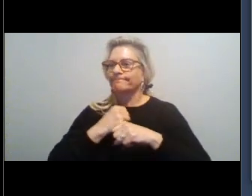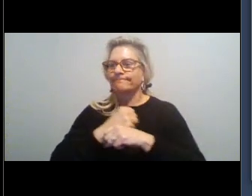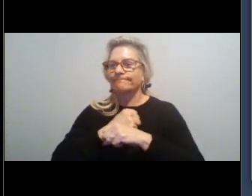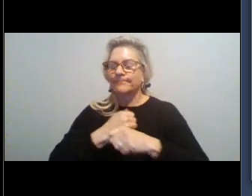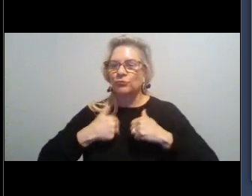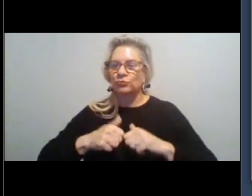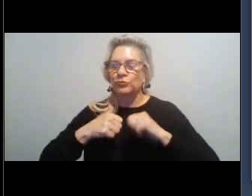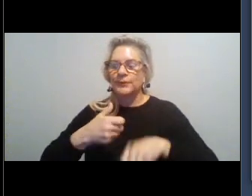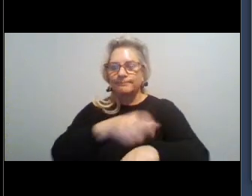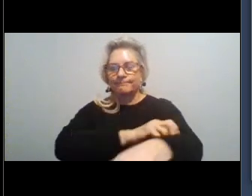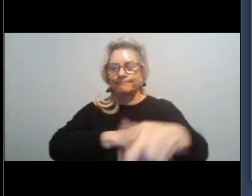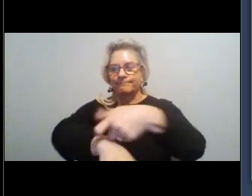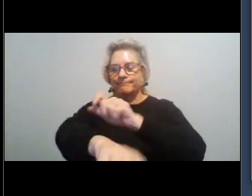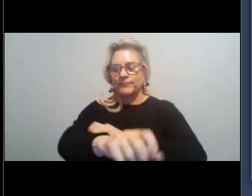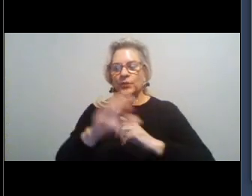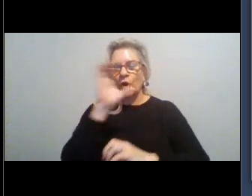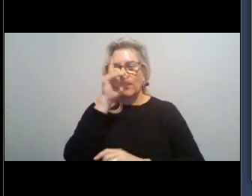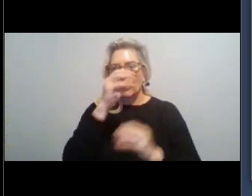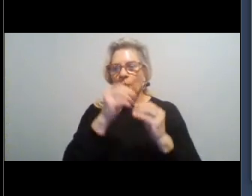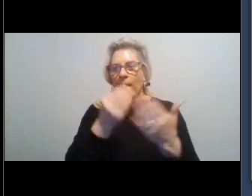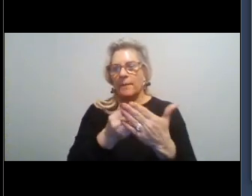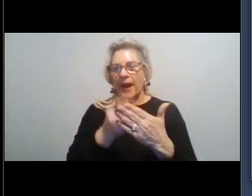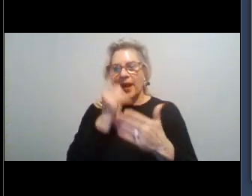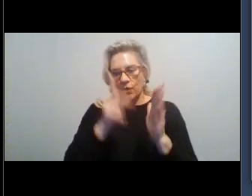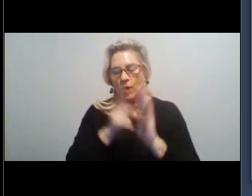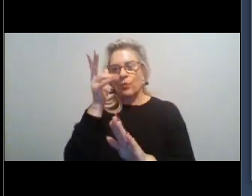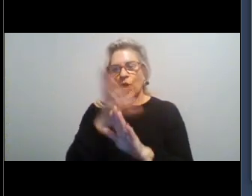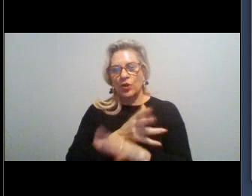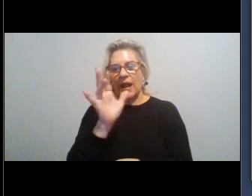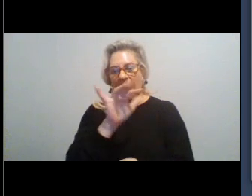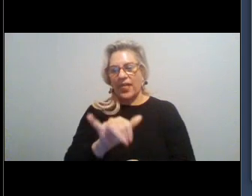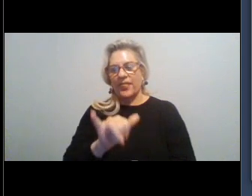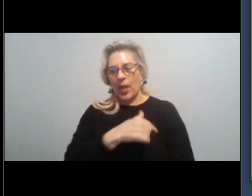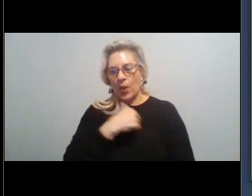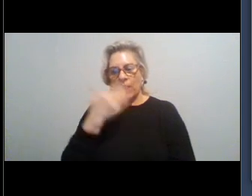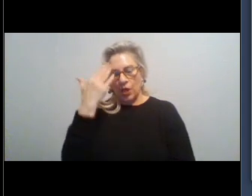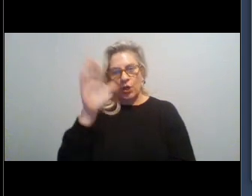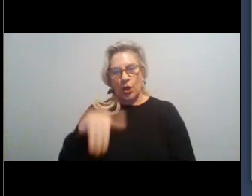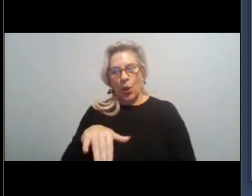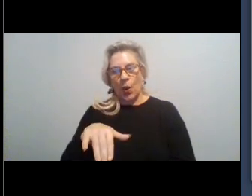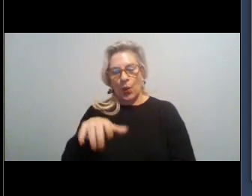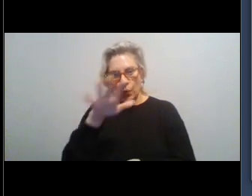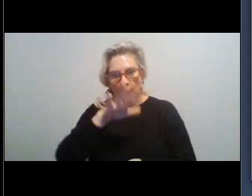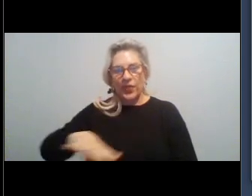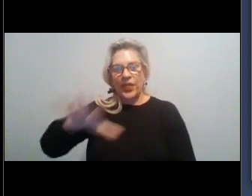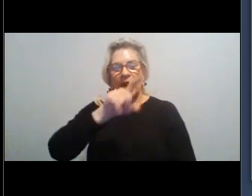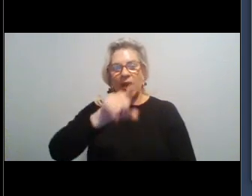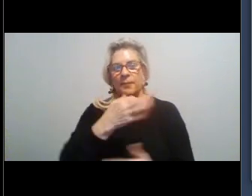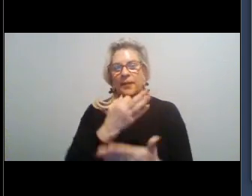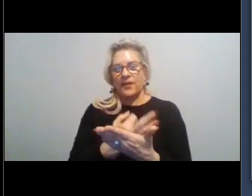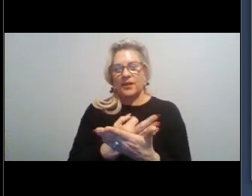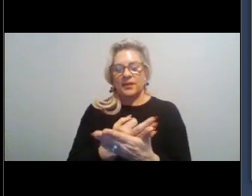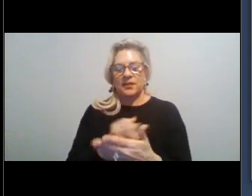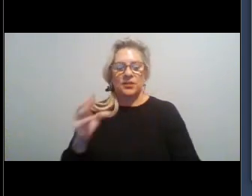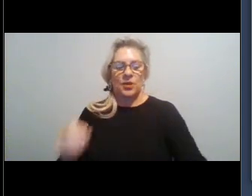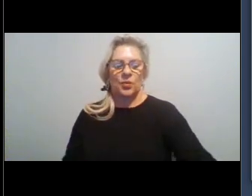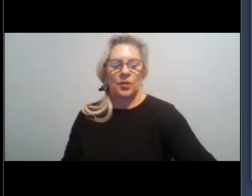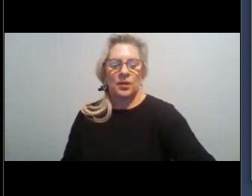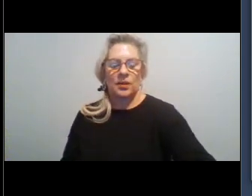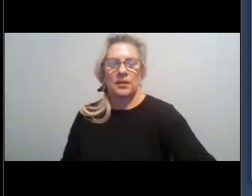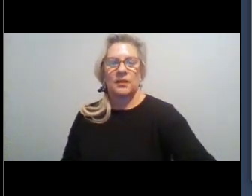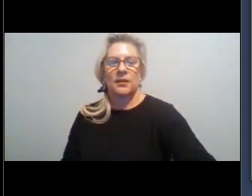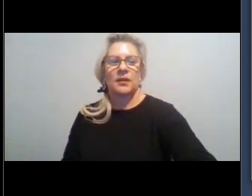and continue to look for more and more money for projects like that we know are out there and need to be funded. Any